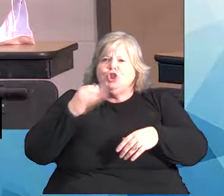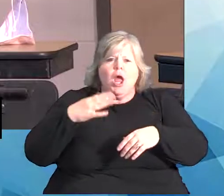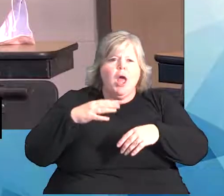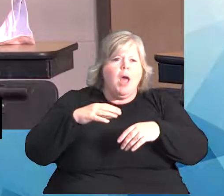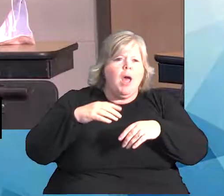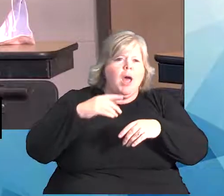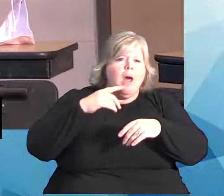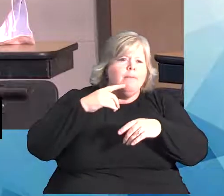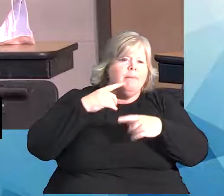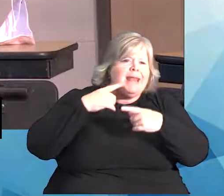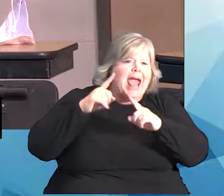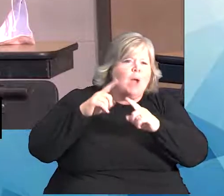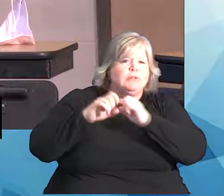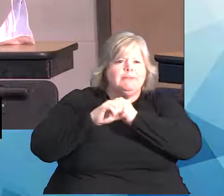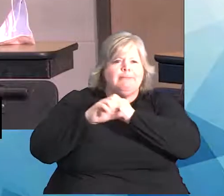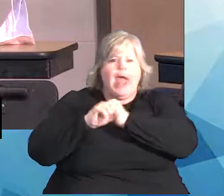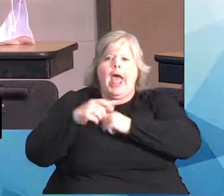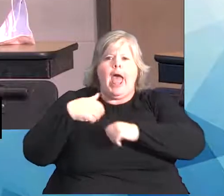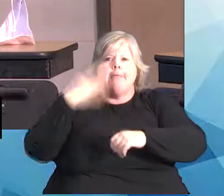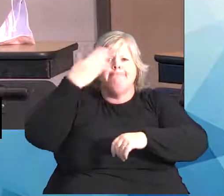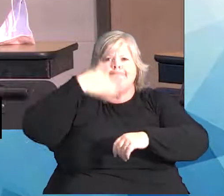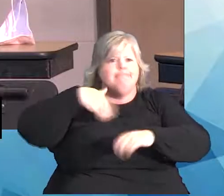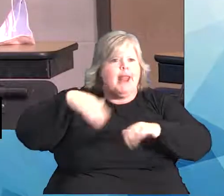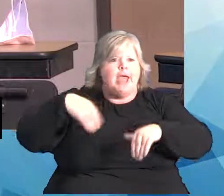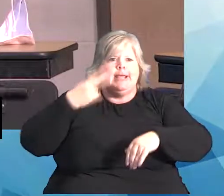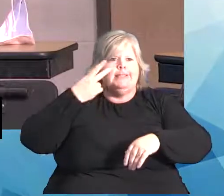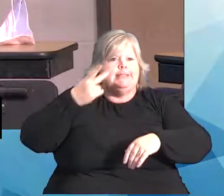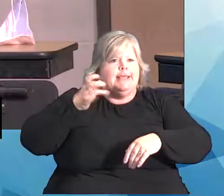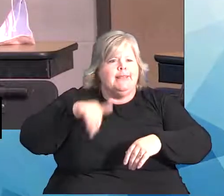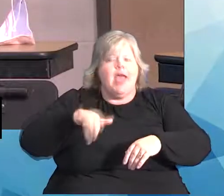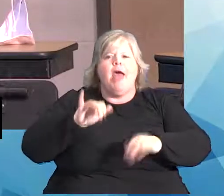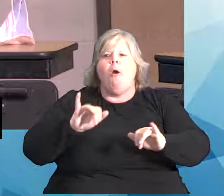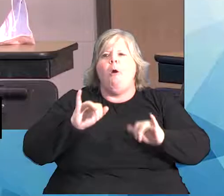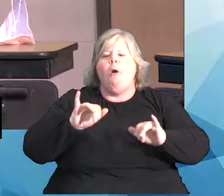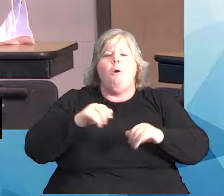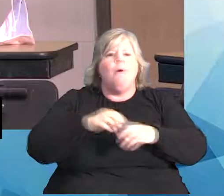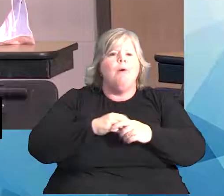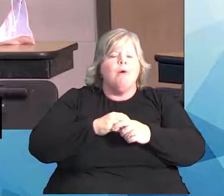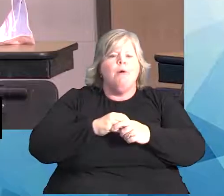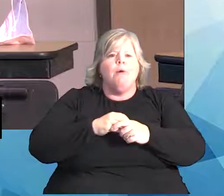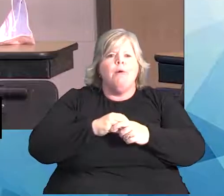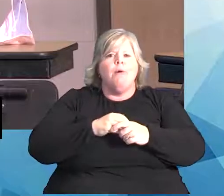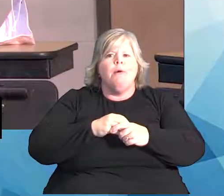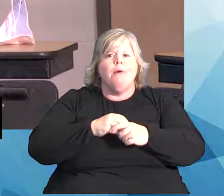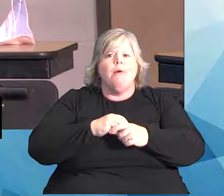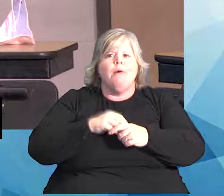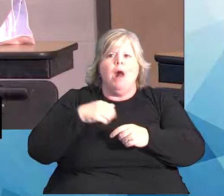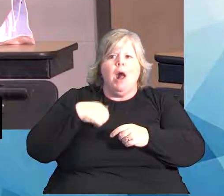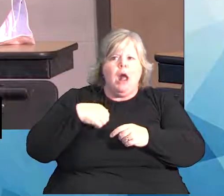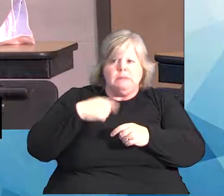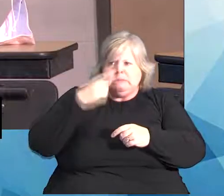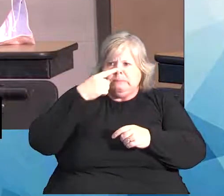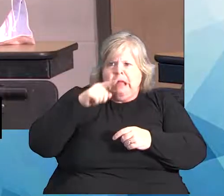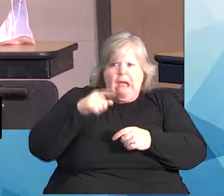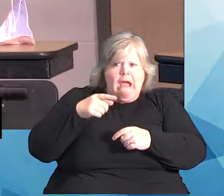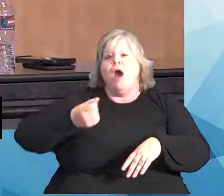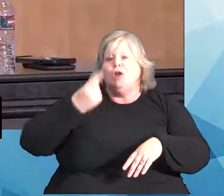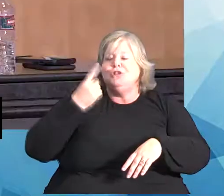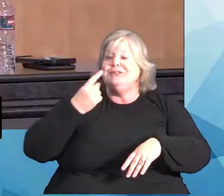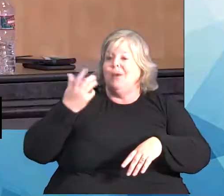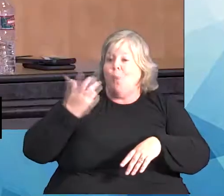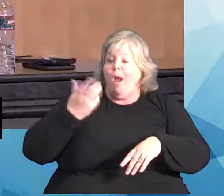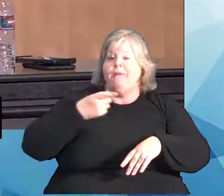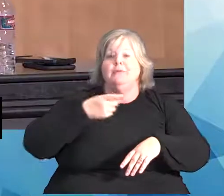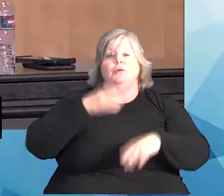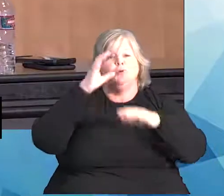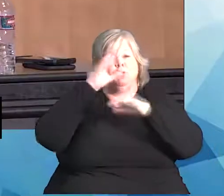circulated, I apologize, but I didn't see it. So I was hoping that maybe that could be distributed to the members.